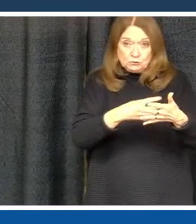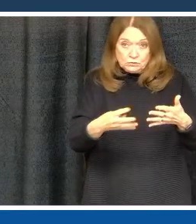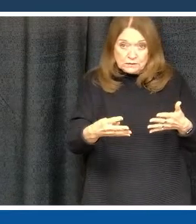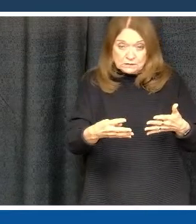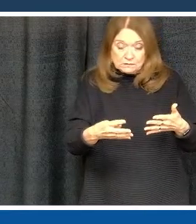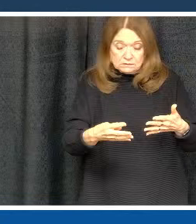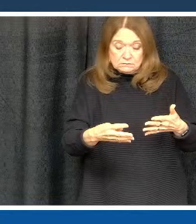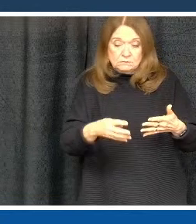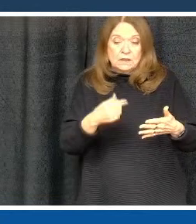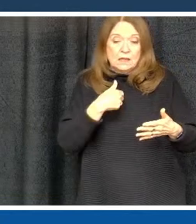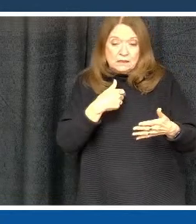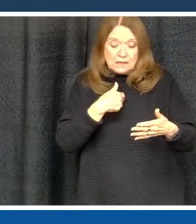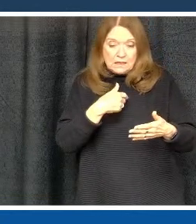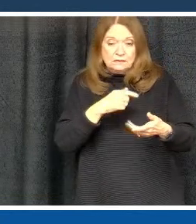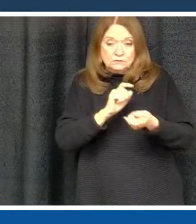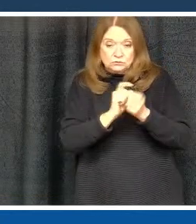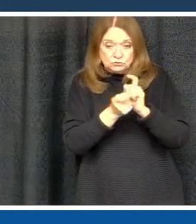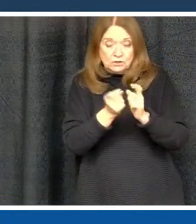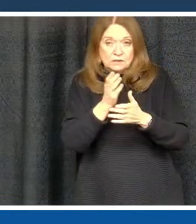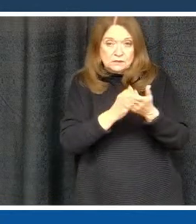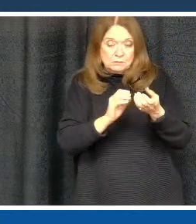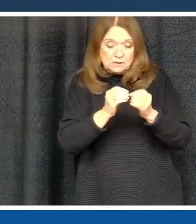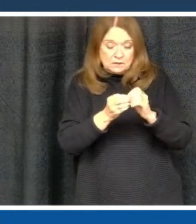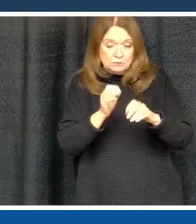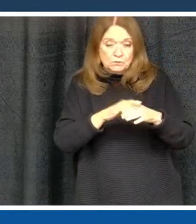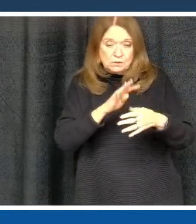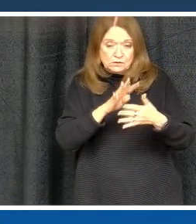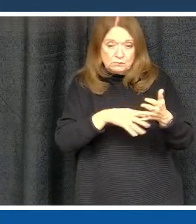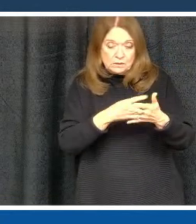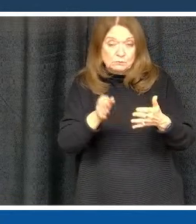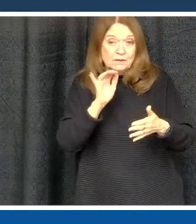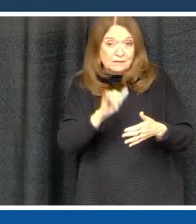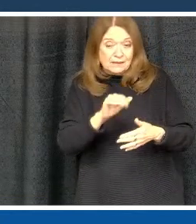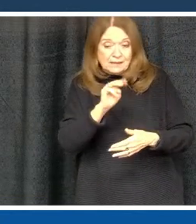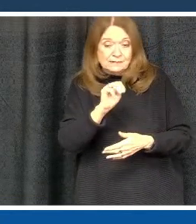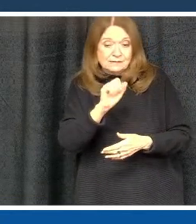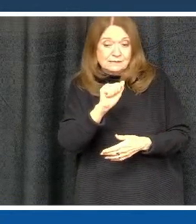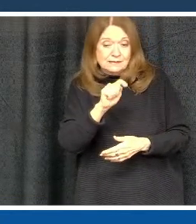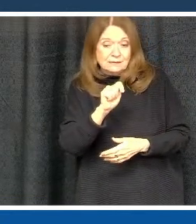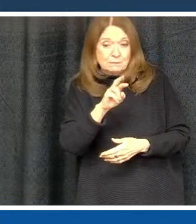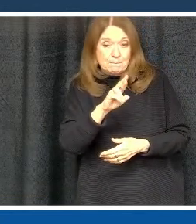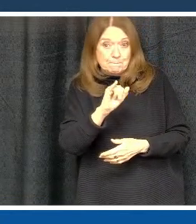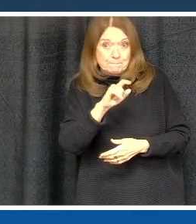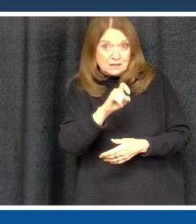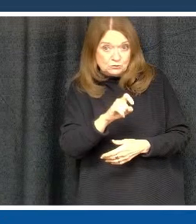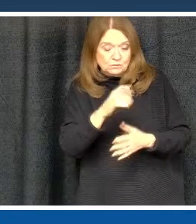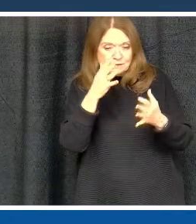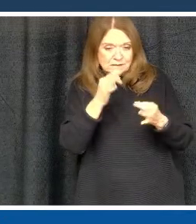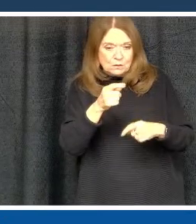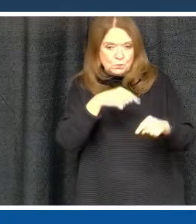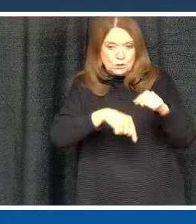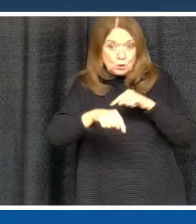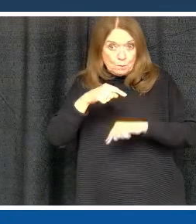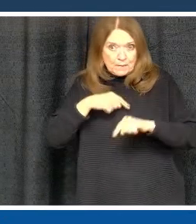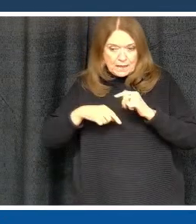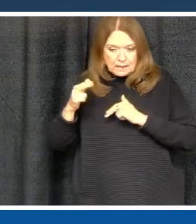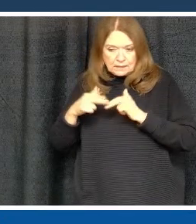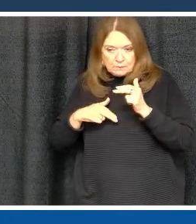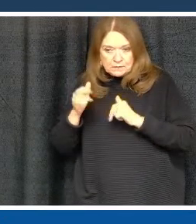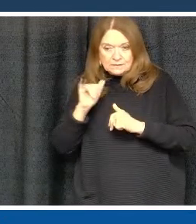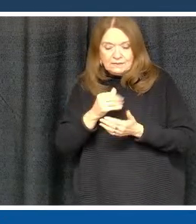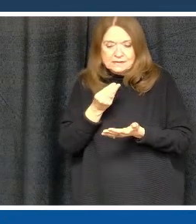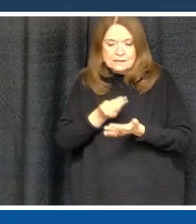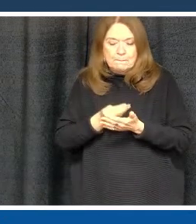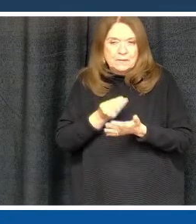I did update some of the numbers on the matrix, but that is the matrix of deciding when to go back and infill sidewalks. And that is a